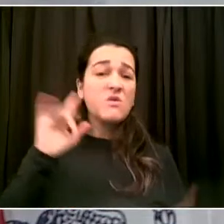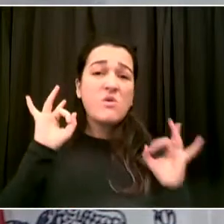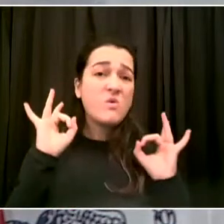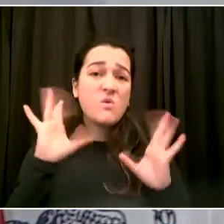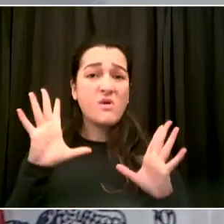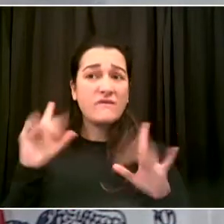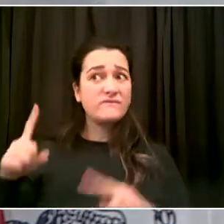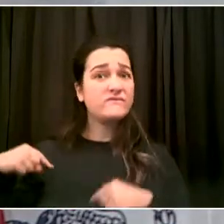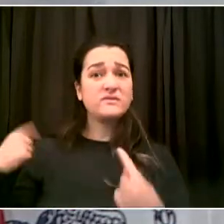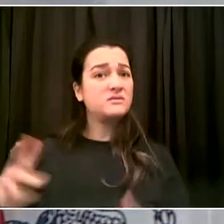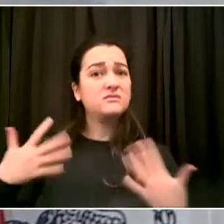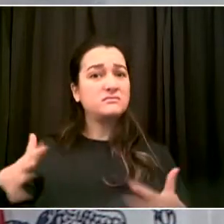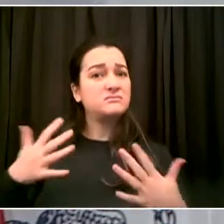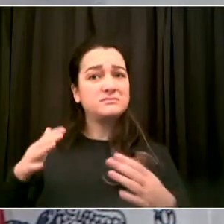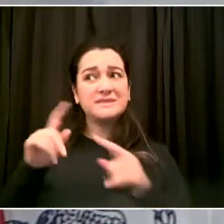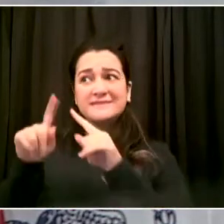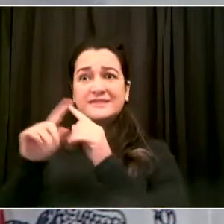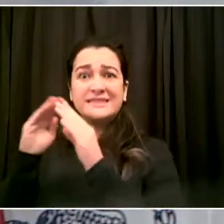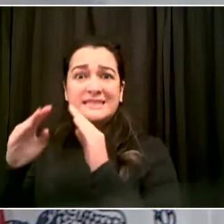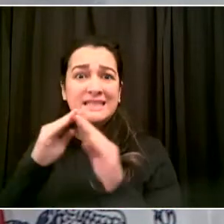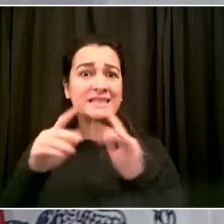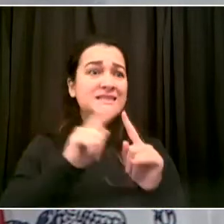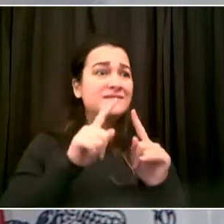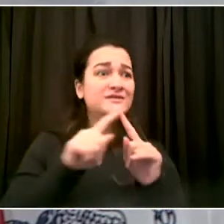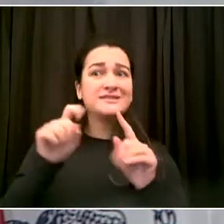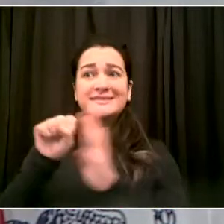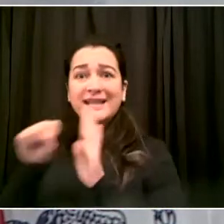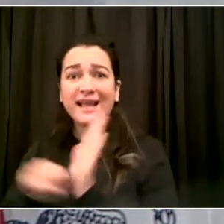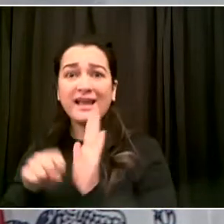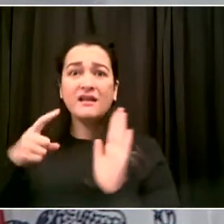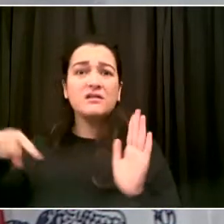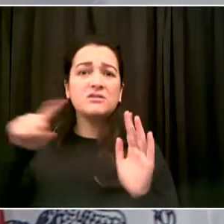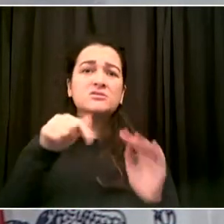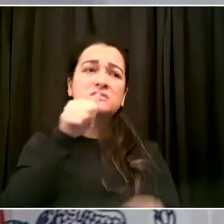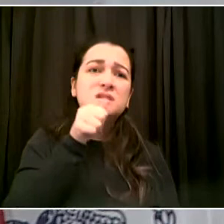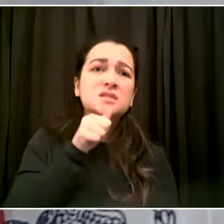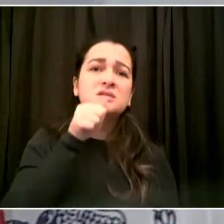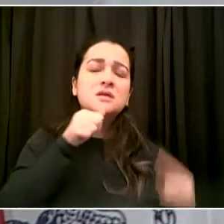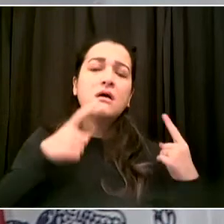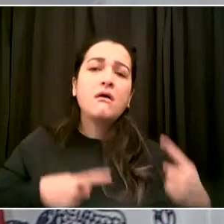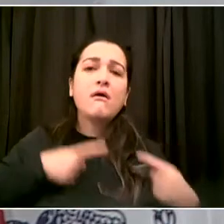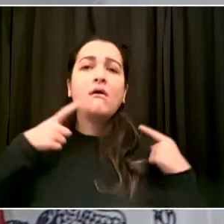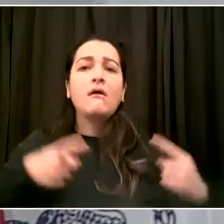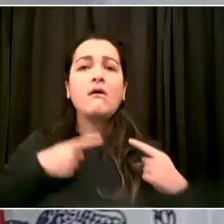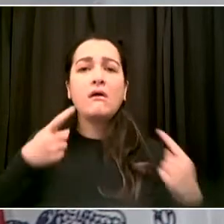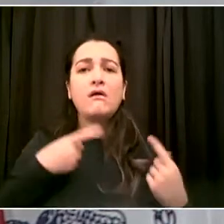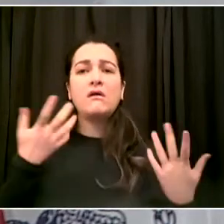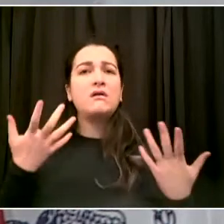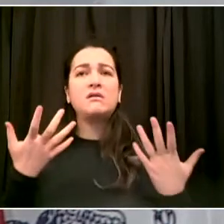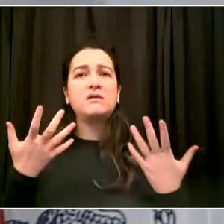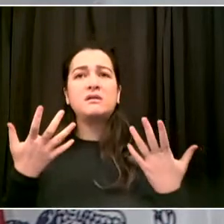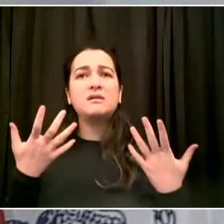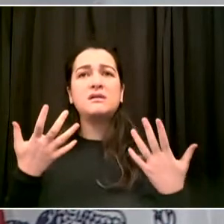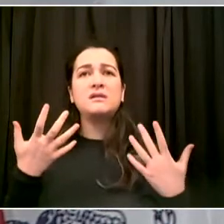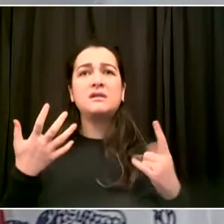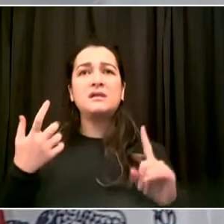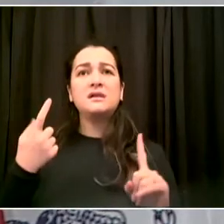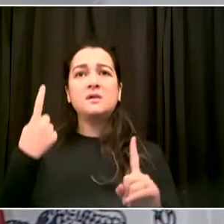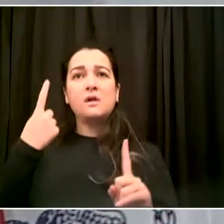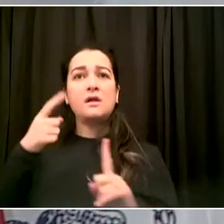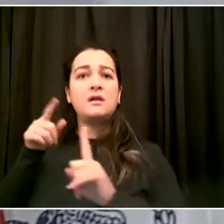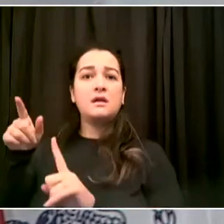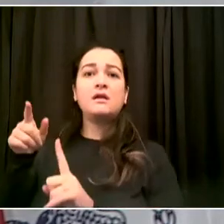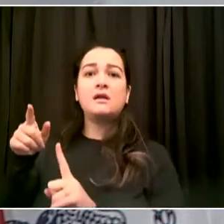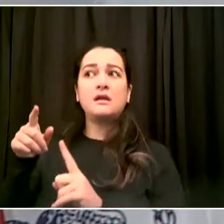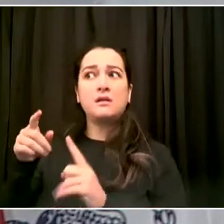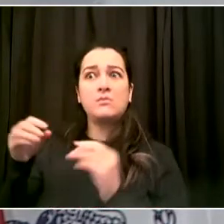horrible challenge faced by the Asian American community. Because on top of all the suffering from the coronavirus itself, on top of